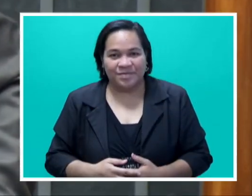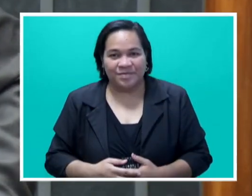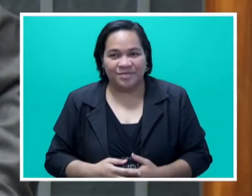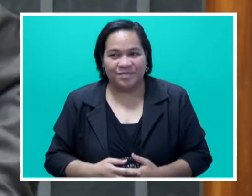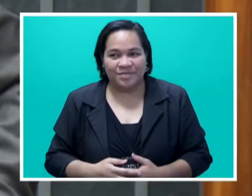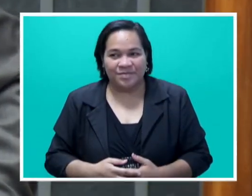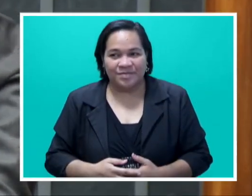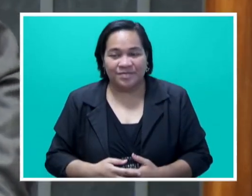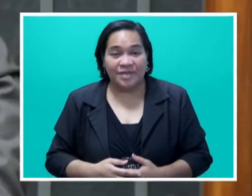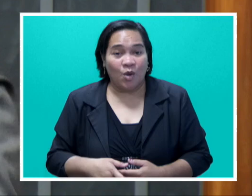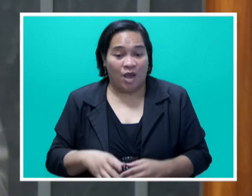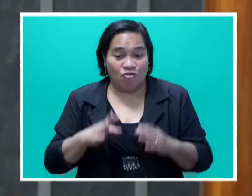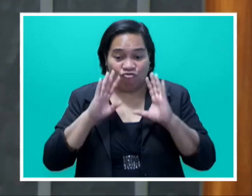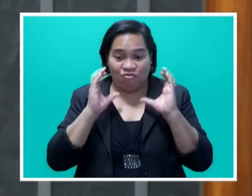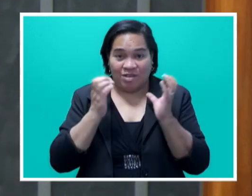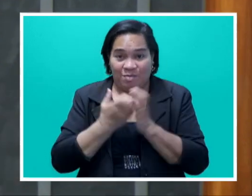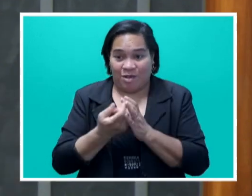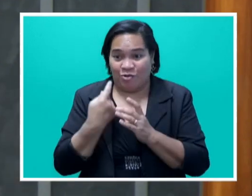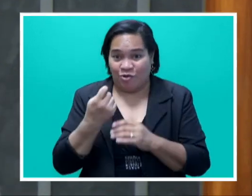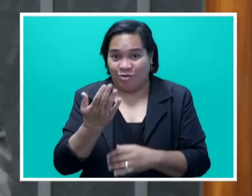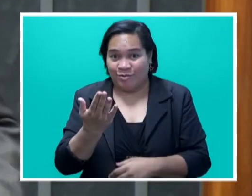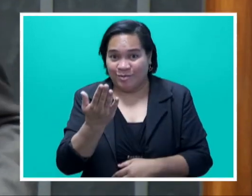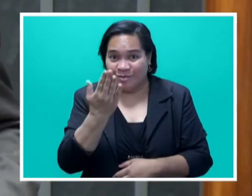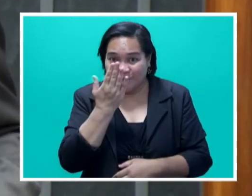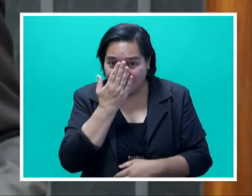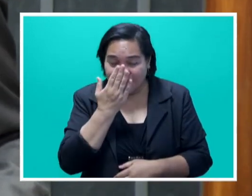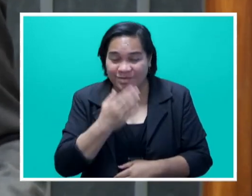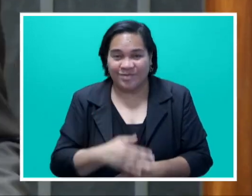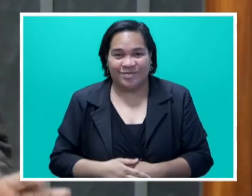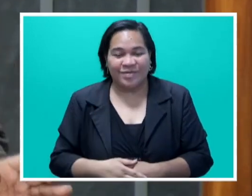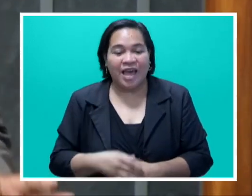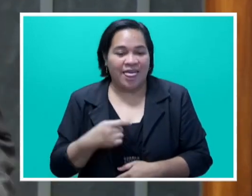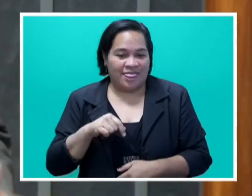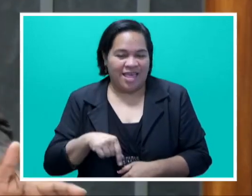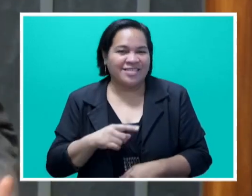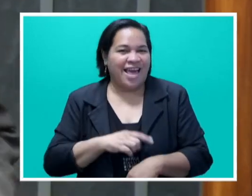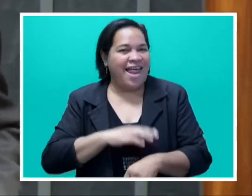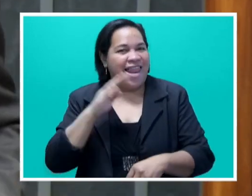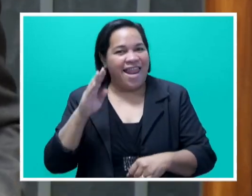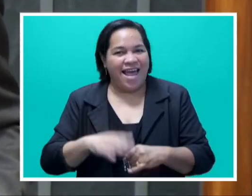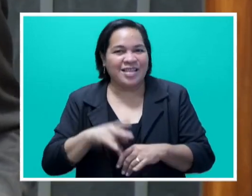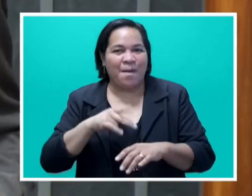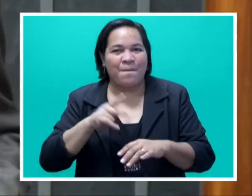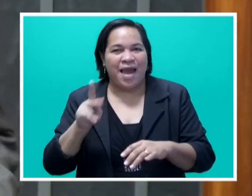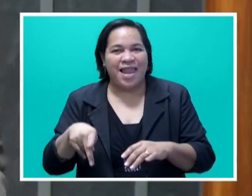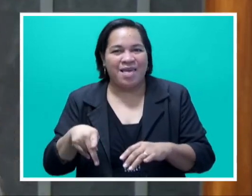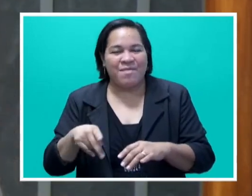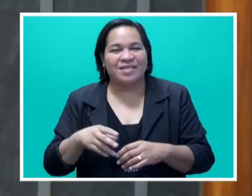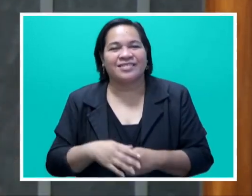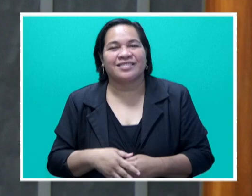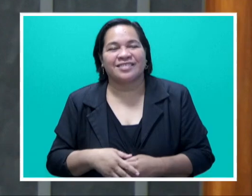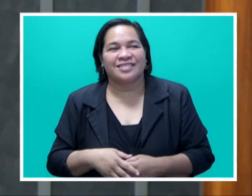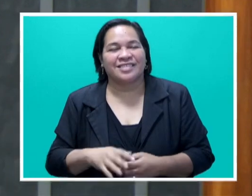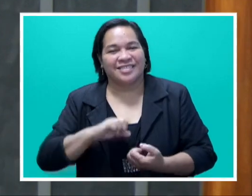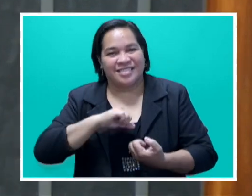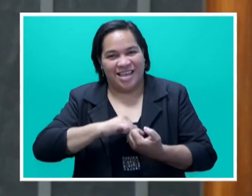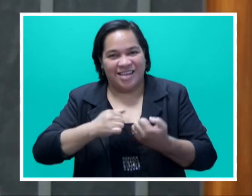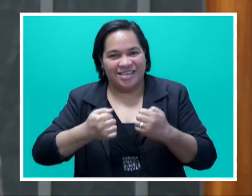while Christmas is round the corner, and since this is the last Parliament sitting, may I